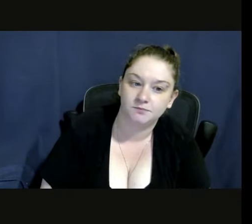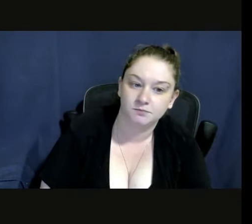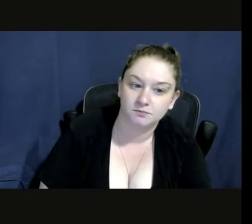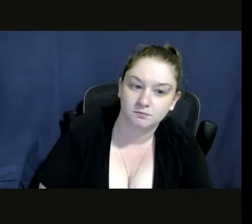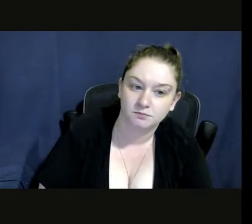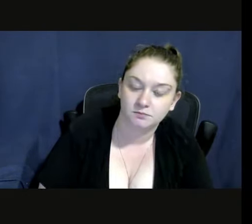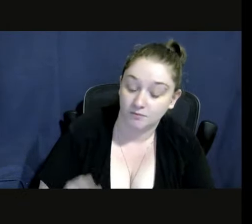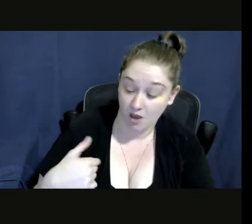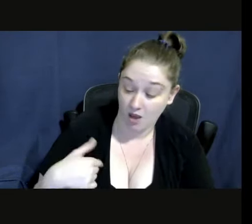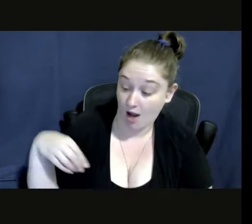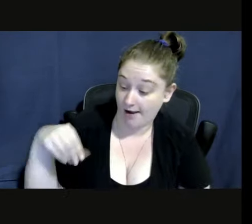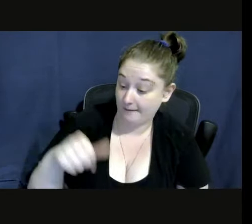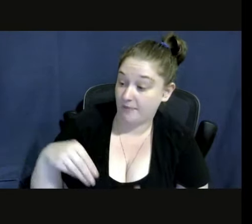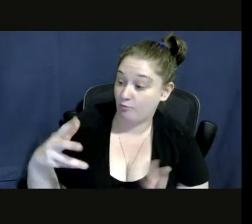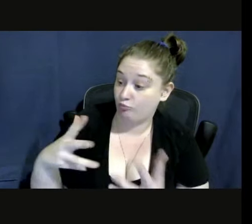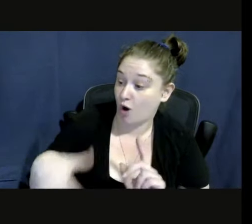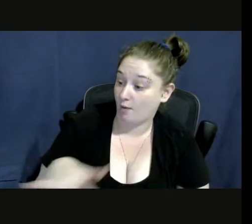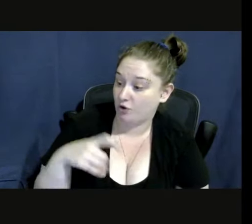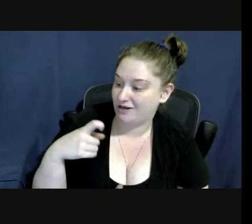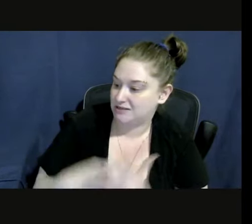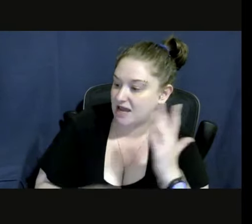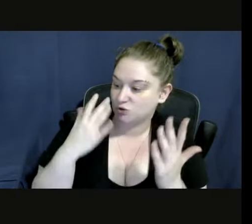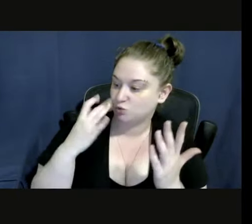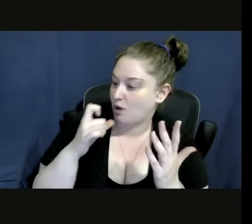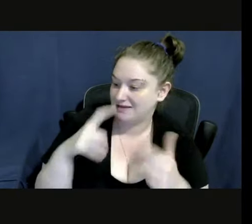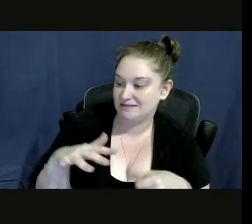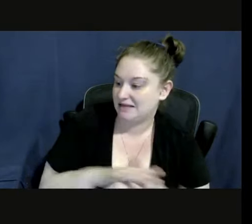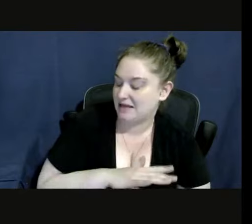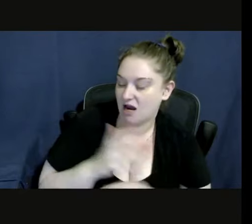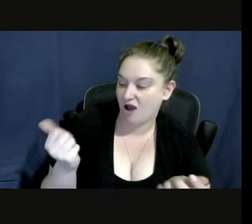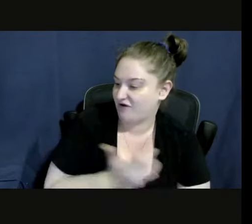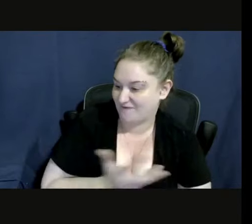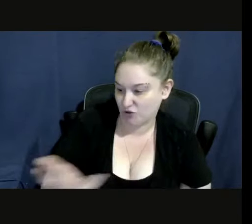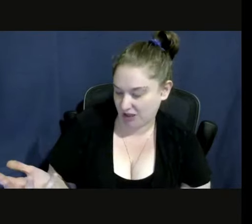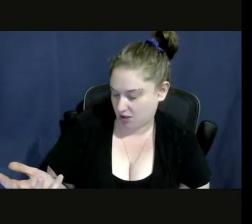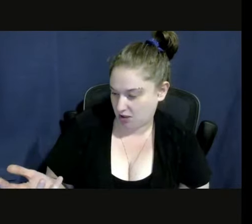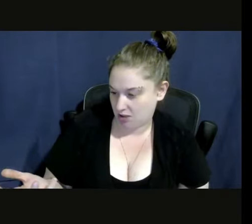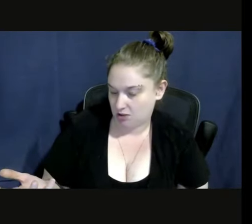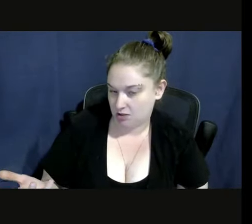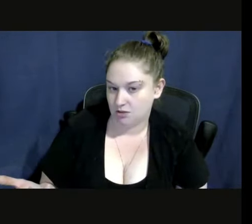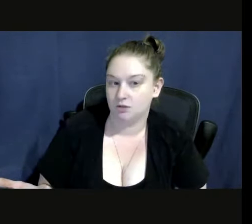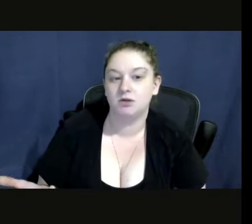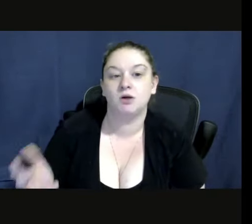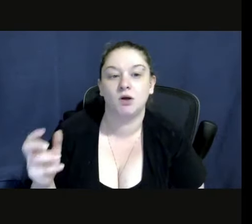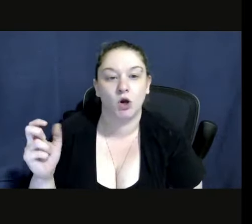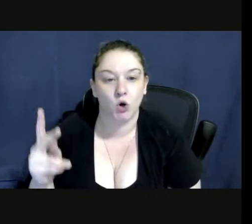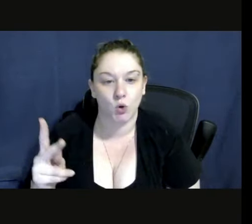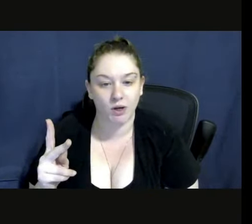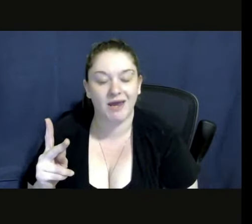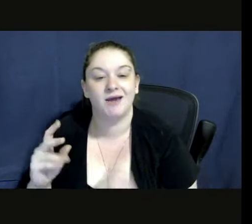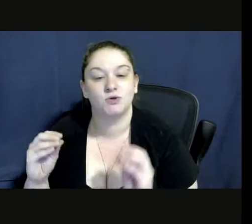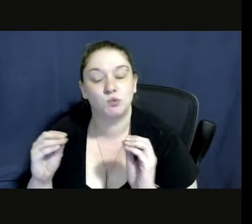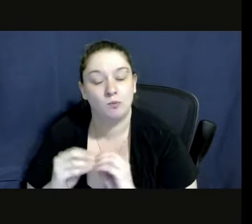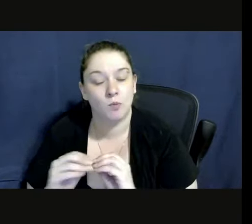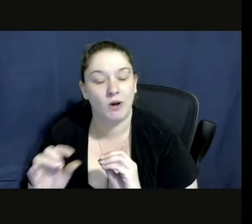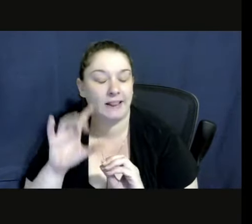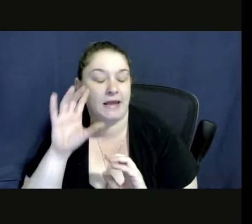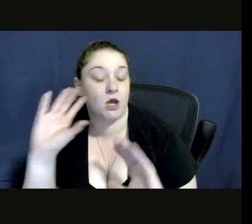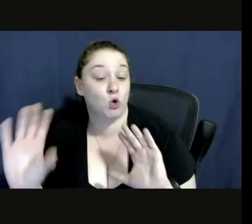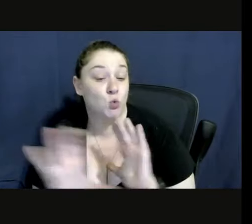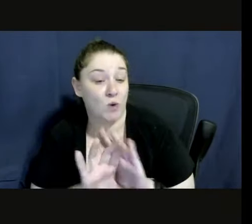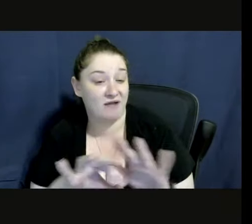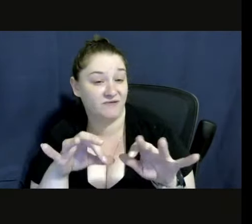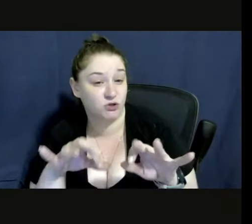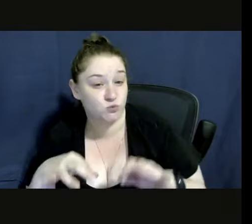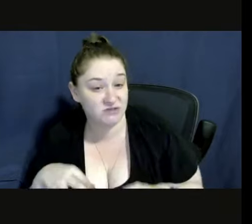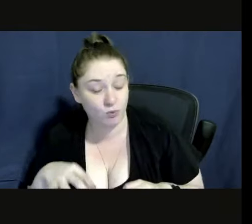pay property taxes, why isn't this covering everything? Okay, and something that's more of a graphic to explain that, or